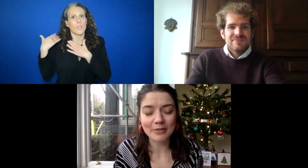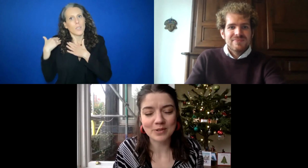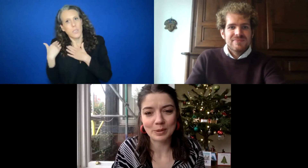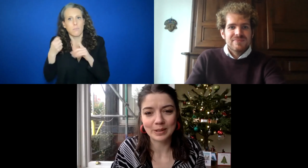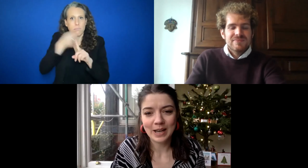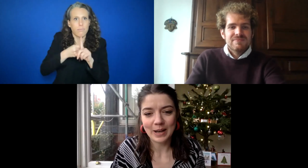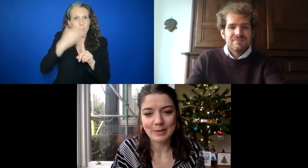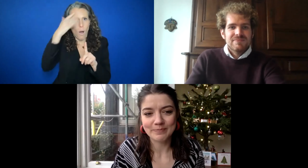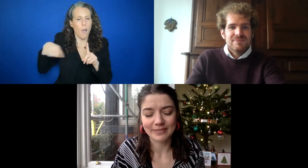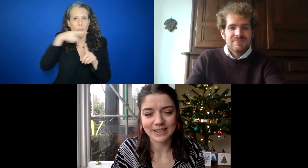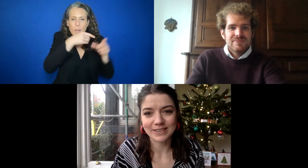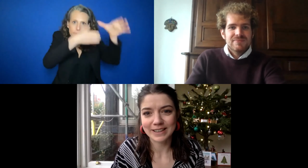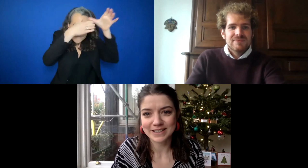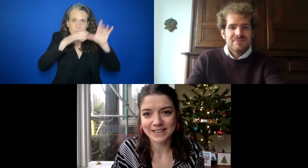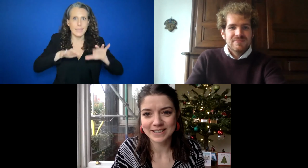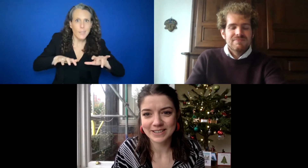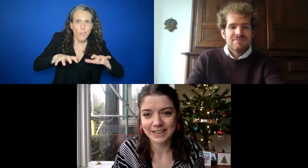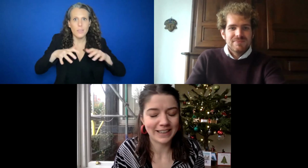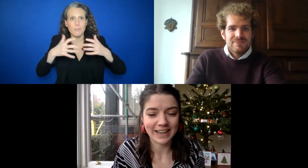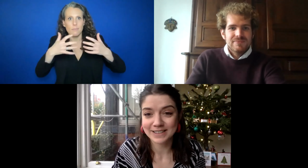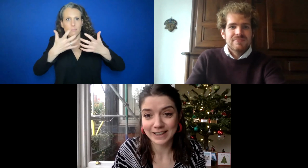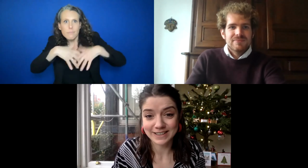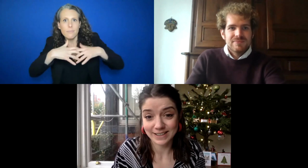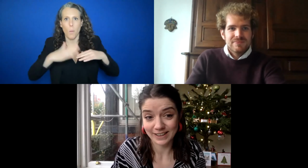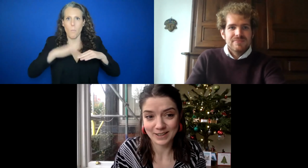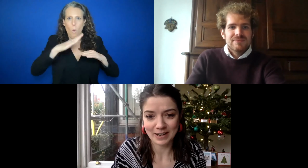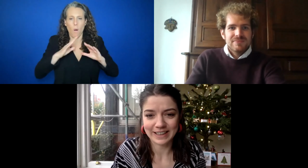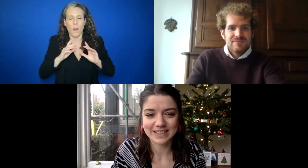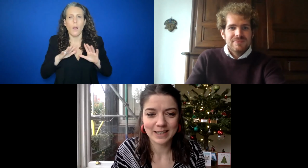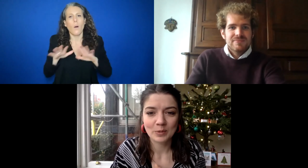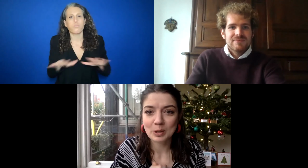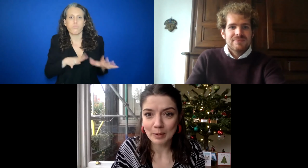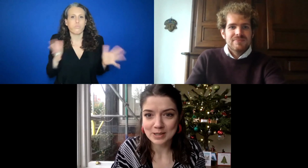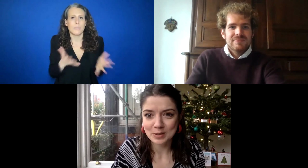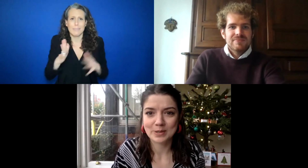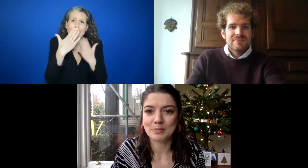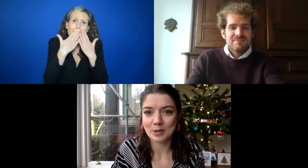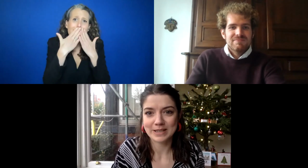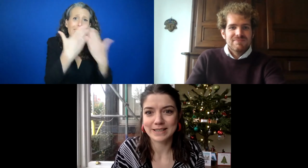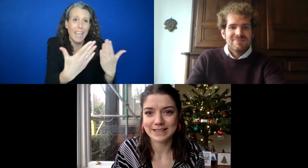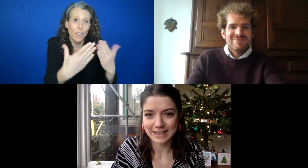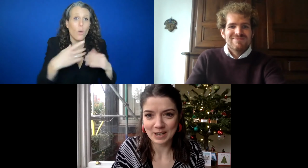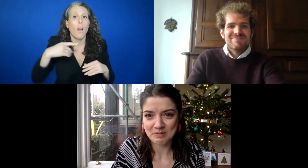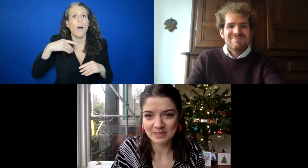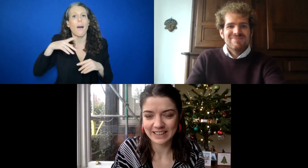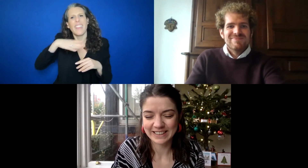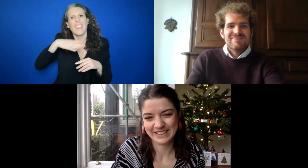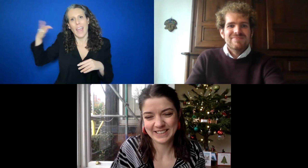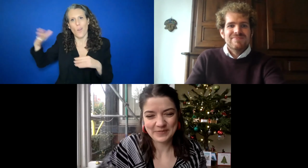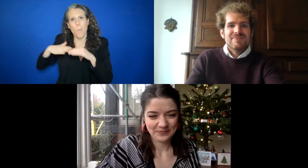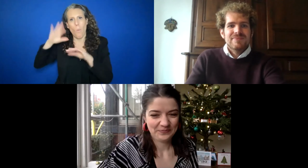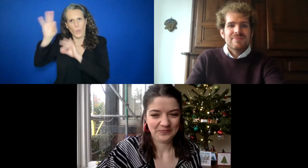feel more comfortable. So yeah, that's an excellent answer. Thank you, Alex. We'll come back to you with some more questions later,